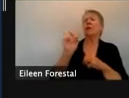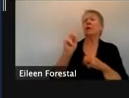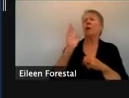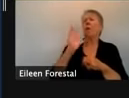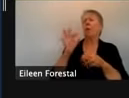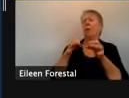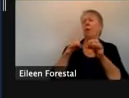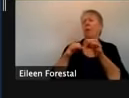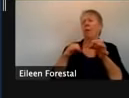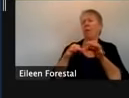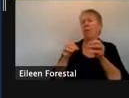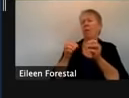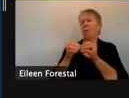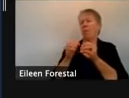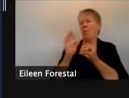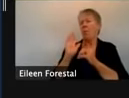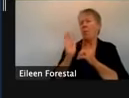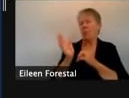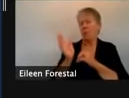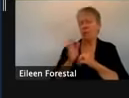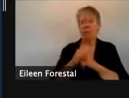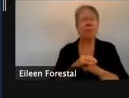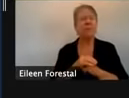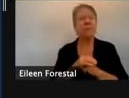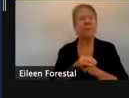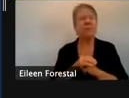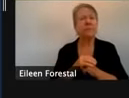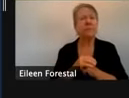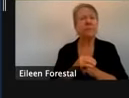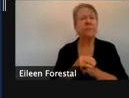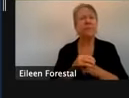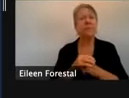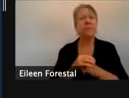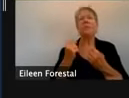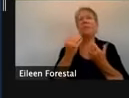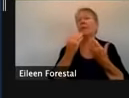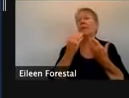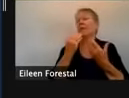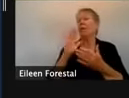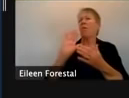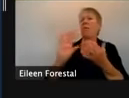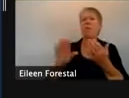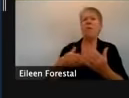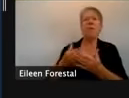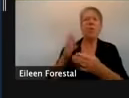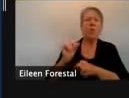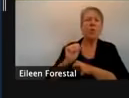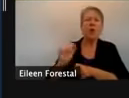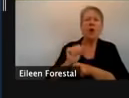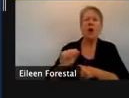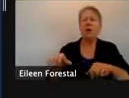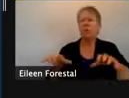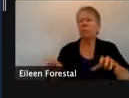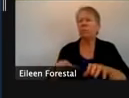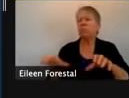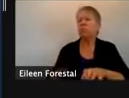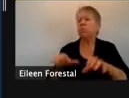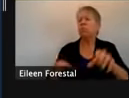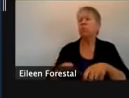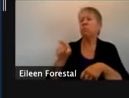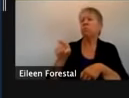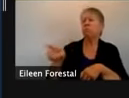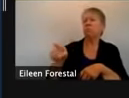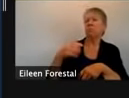the MVC for their dogged work to clear the backlog and ensure customers are served in an orderly and timely fashion. We are